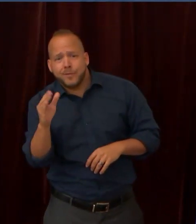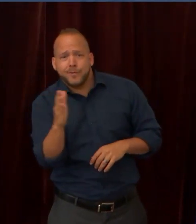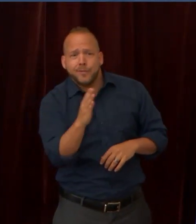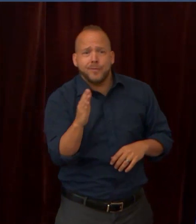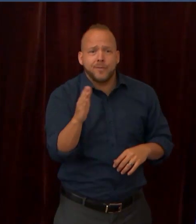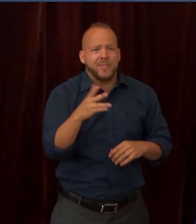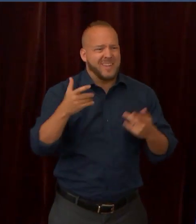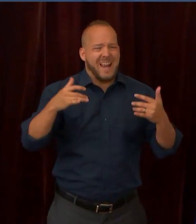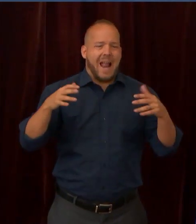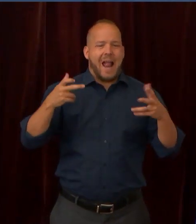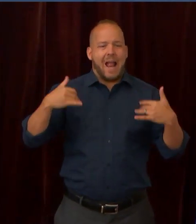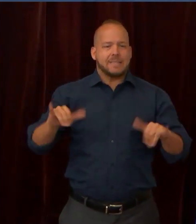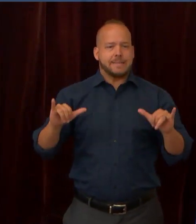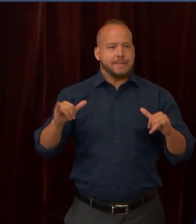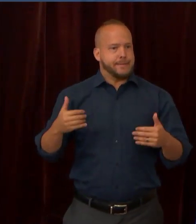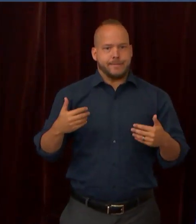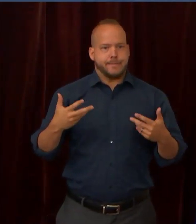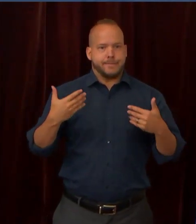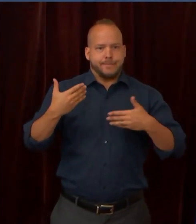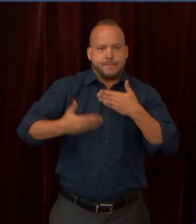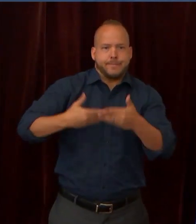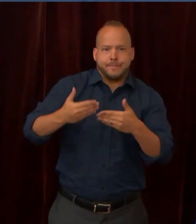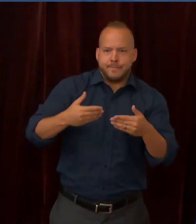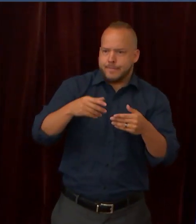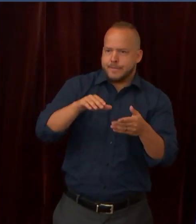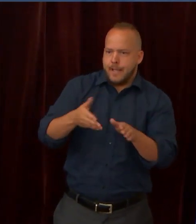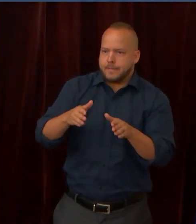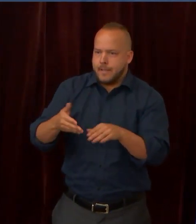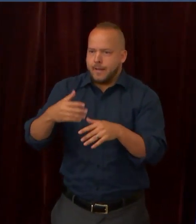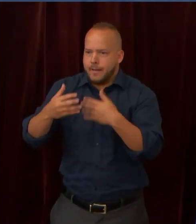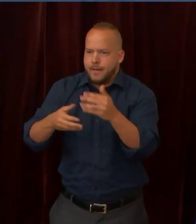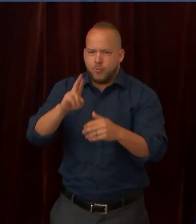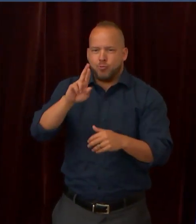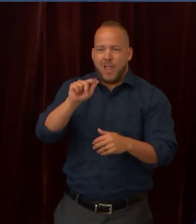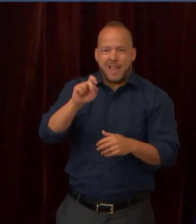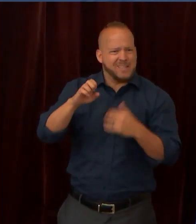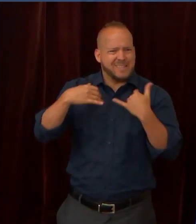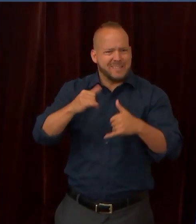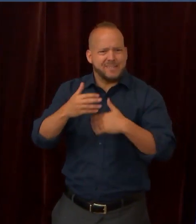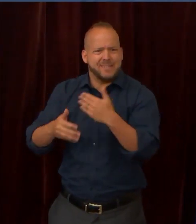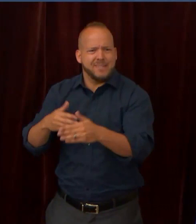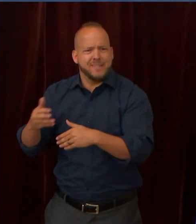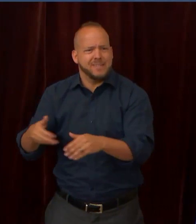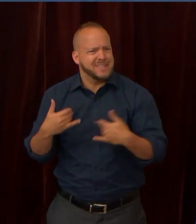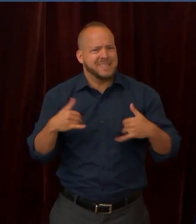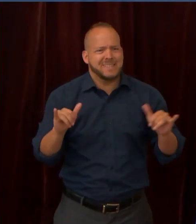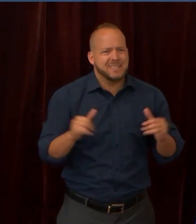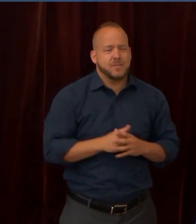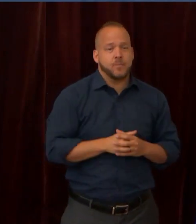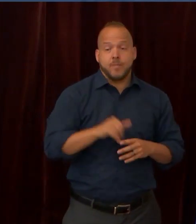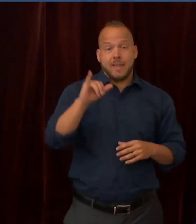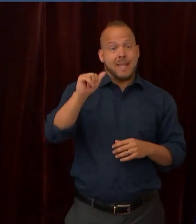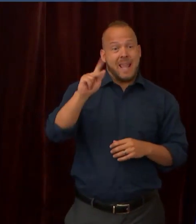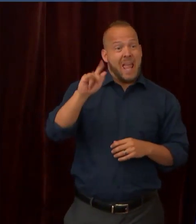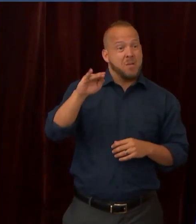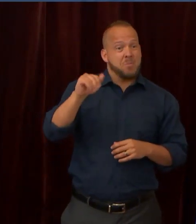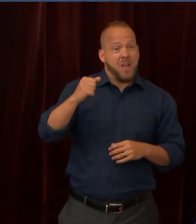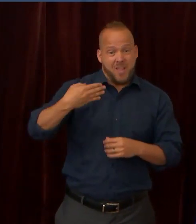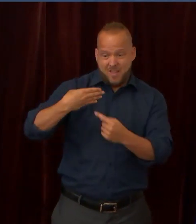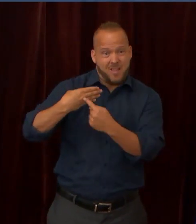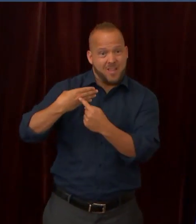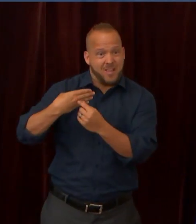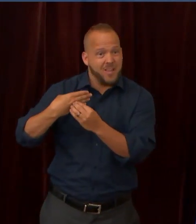really serious outbreaks in some of our areas. I mentioned Yakima County, for instance. South King